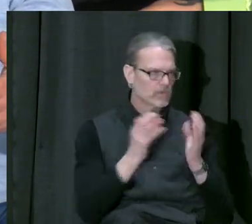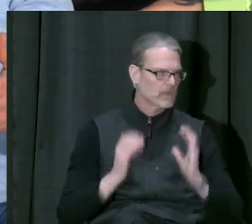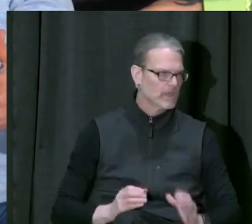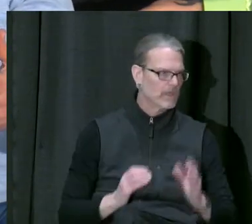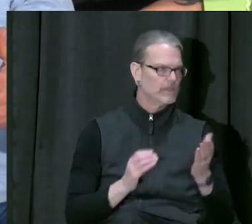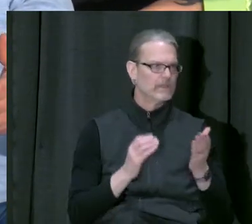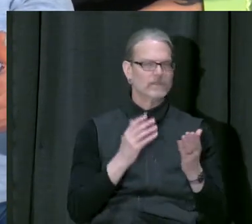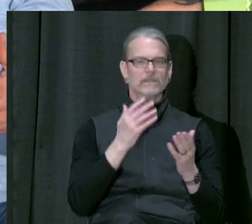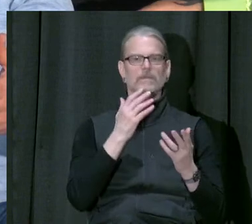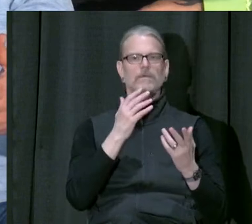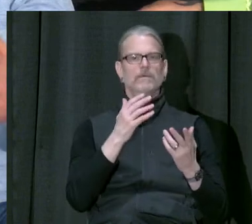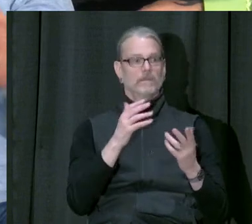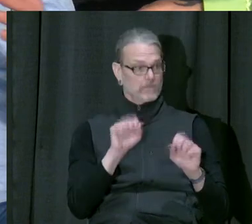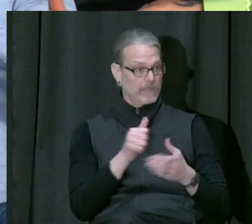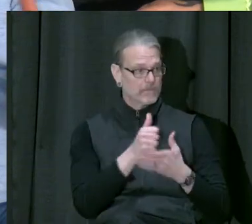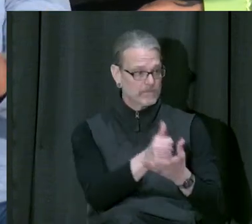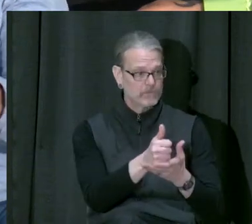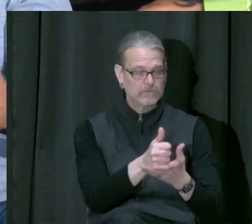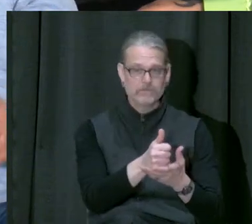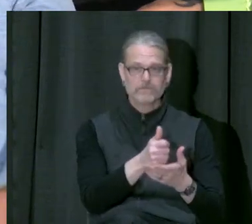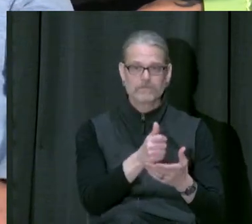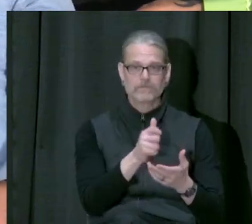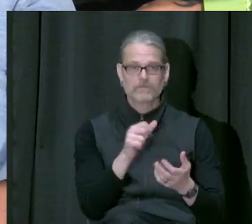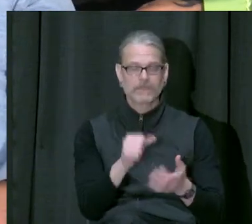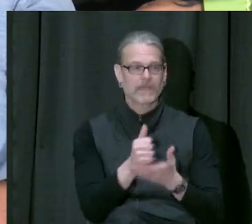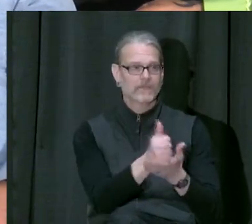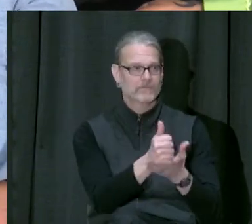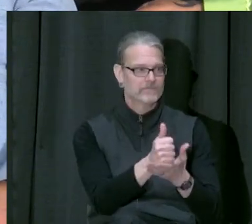listen, we can help you. We can help,